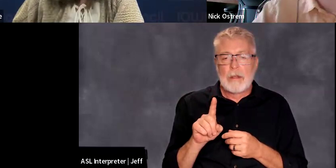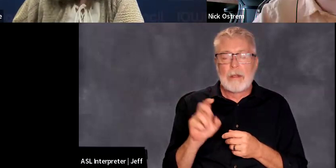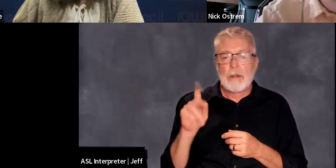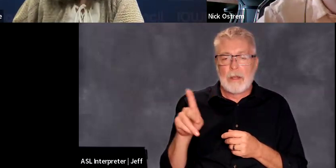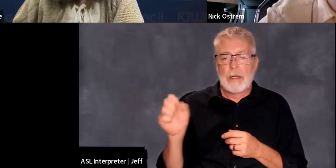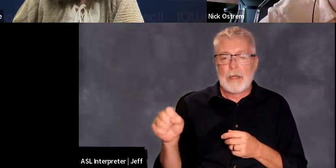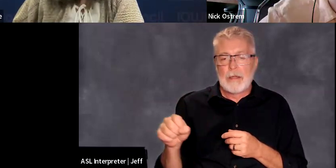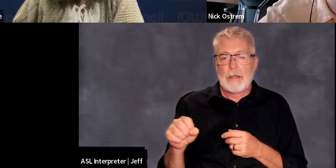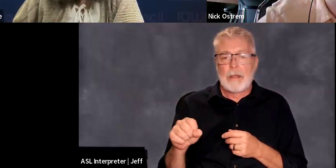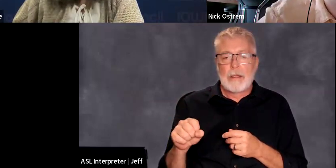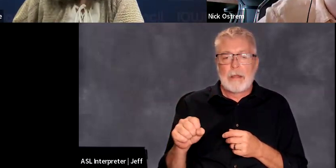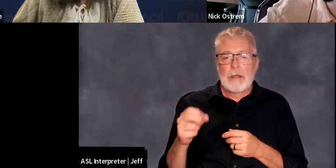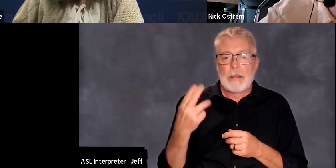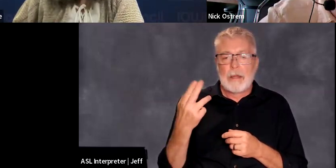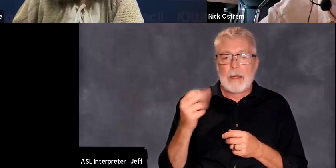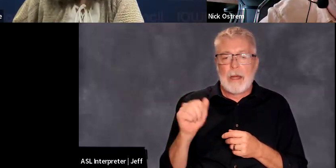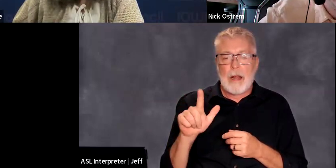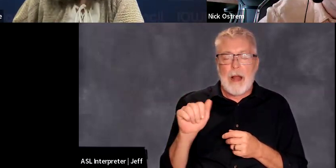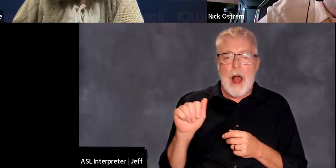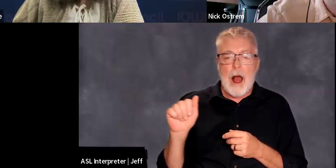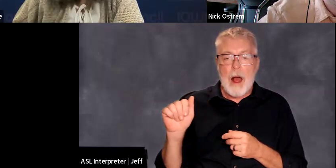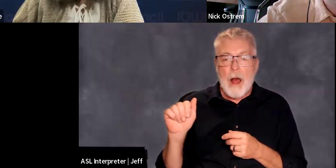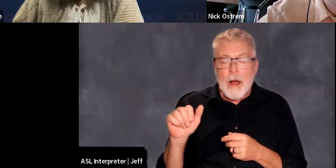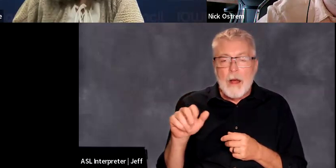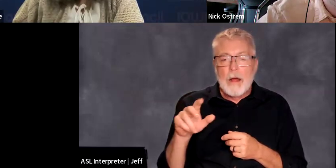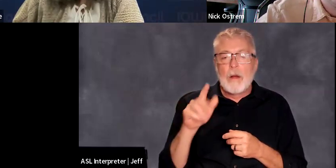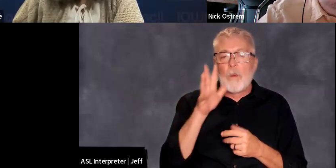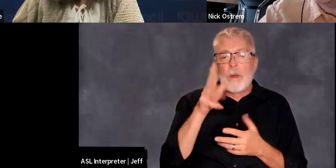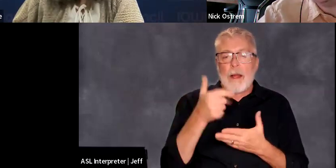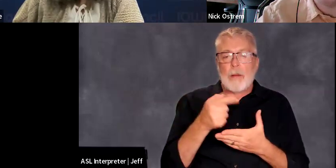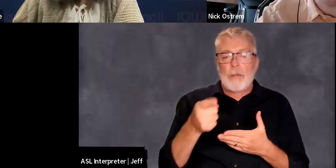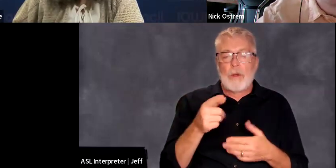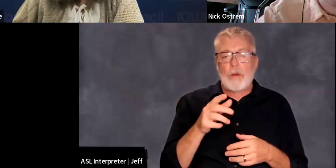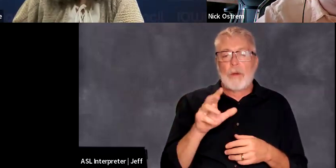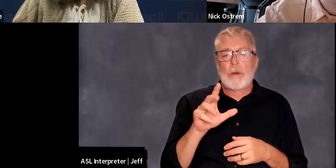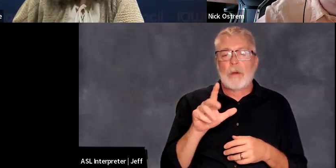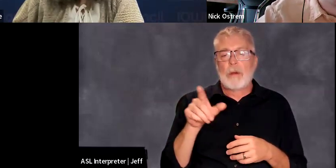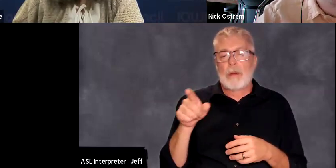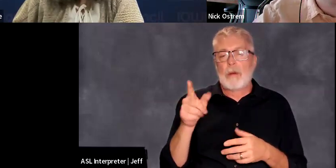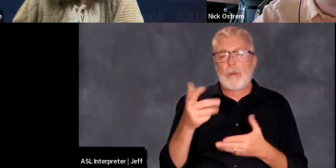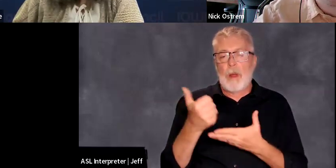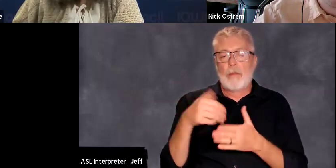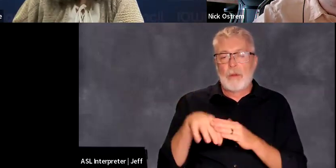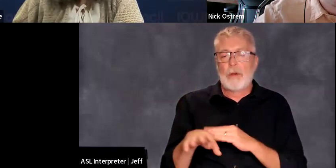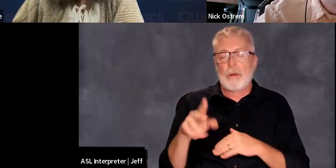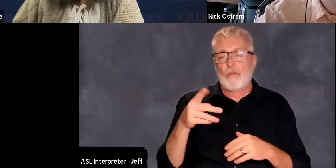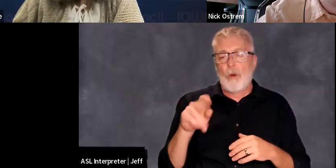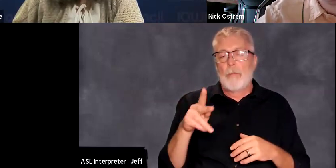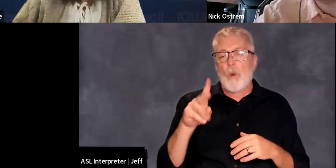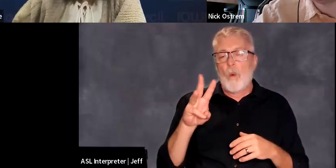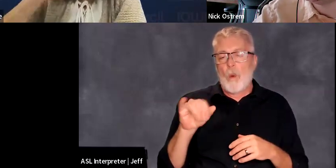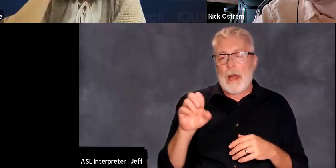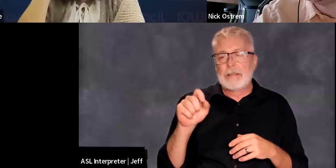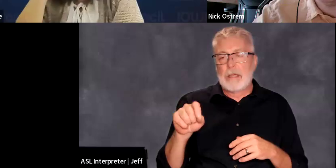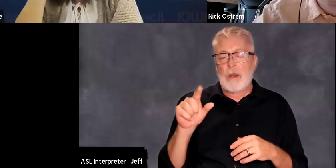Yes. Hala will be able to help you, Lori, um, to help you get into prepwise.org for the first